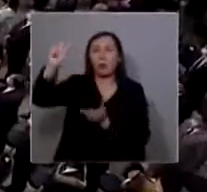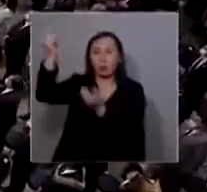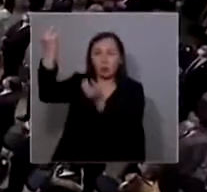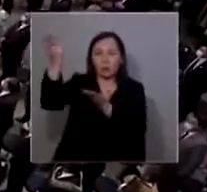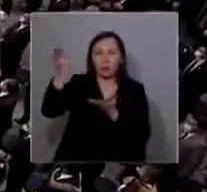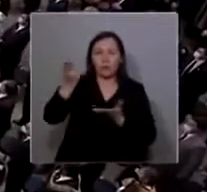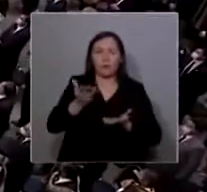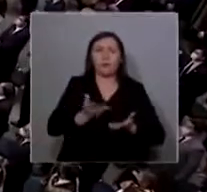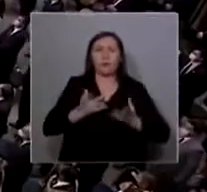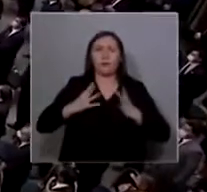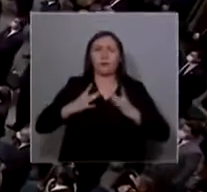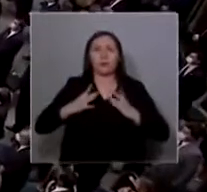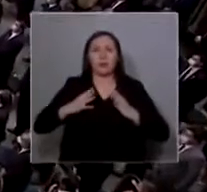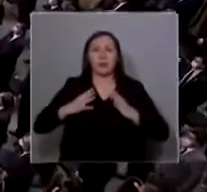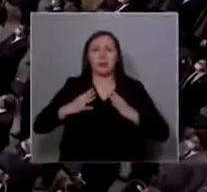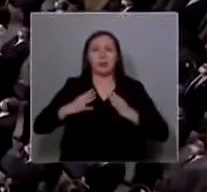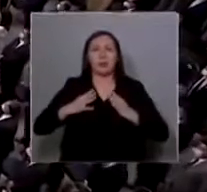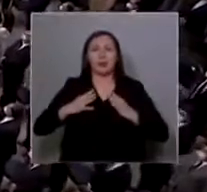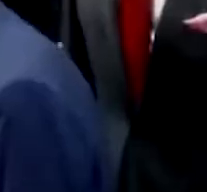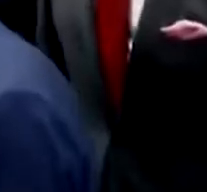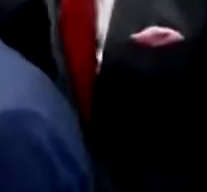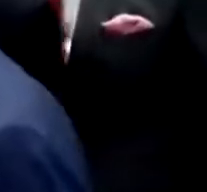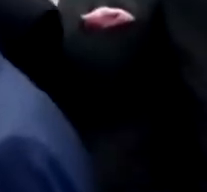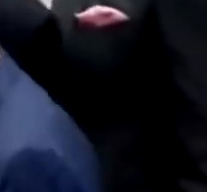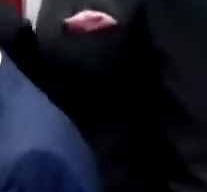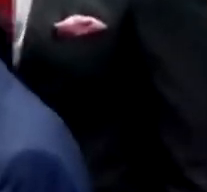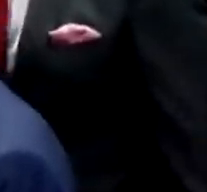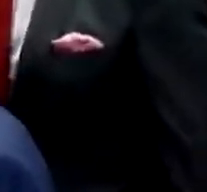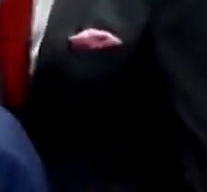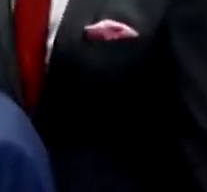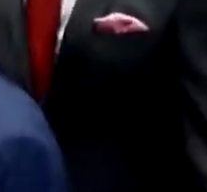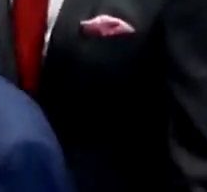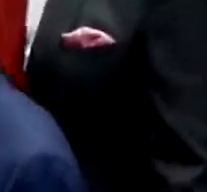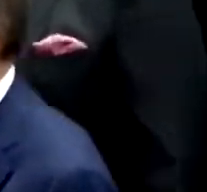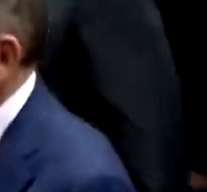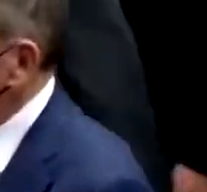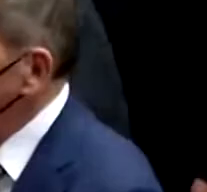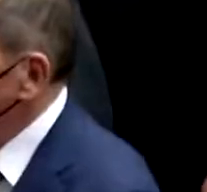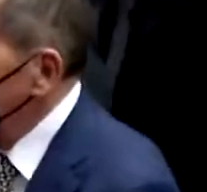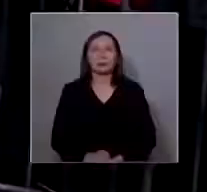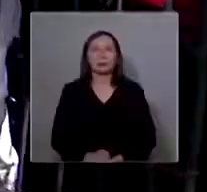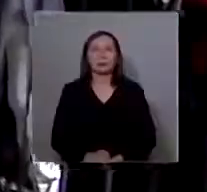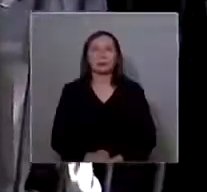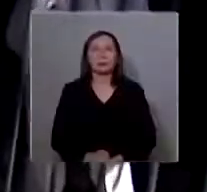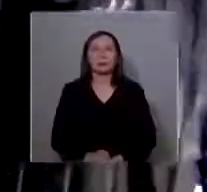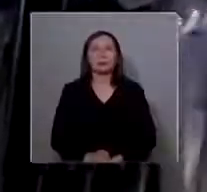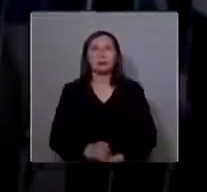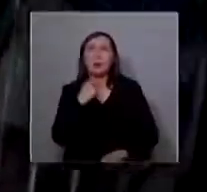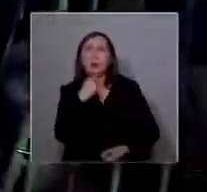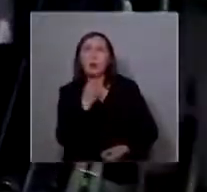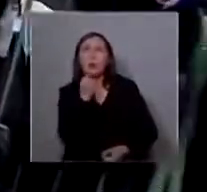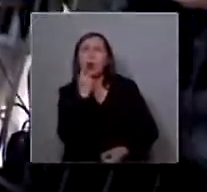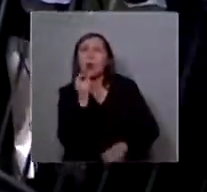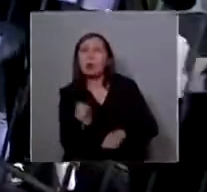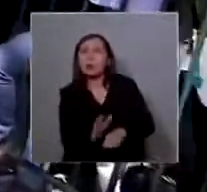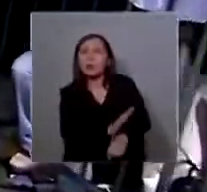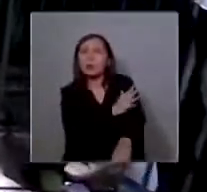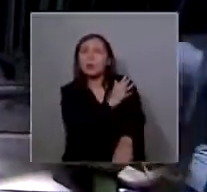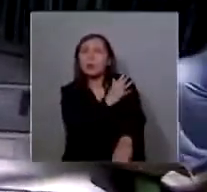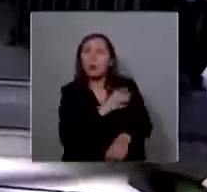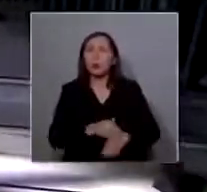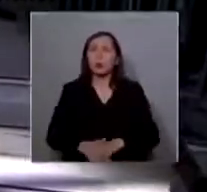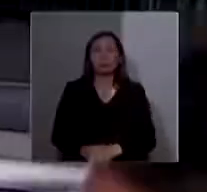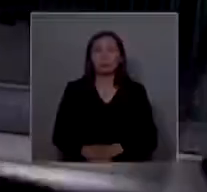The copper-producing country is also in the midst of redrafting its dictatorship-era constitution. During his speech, Boric